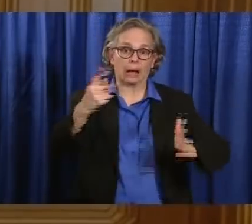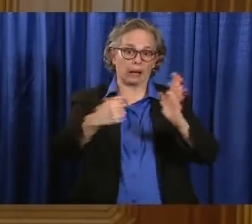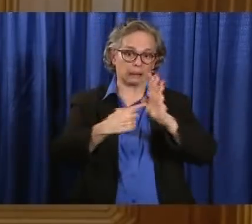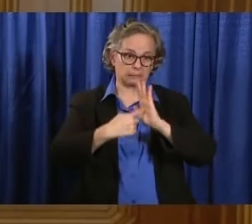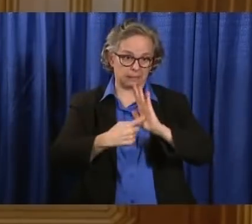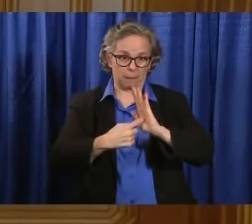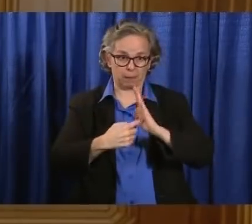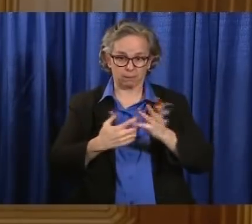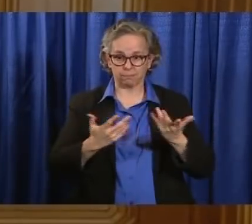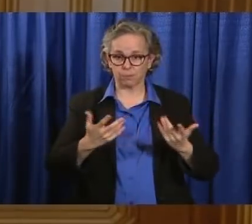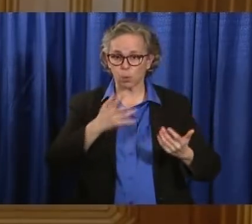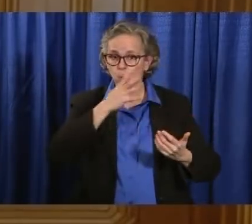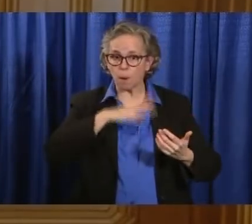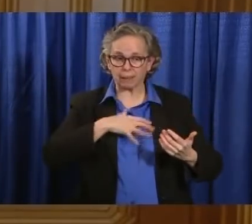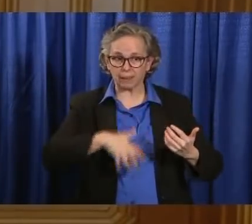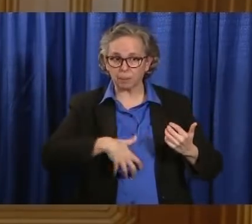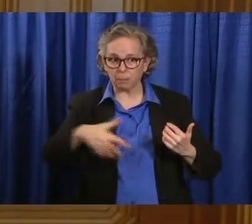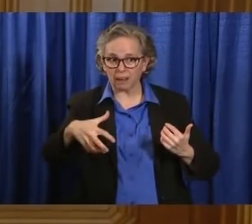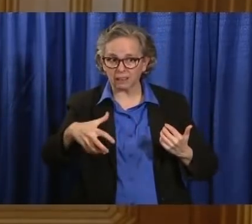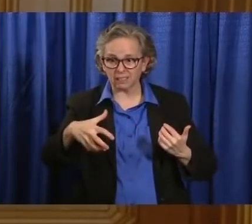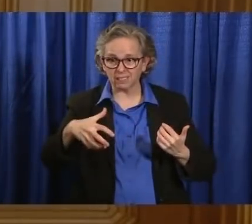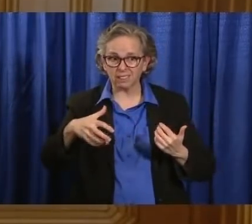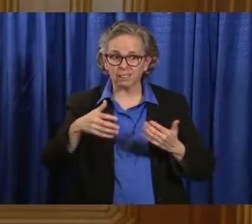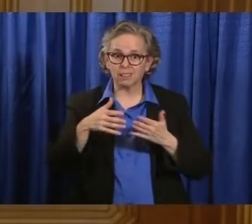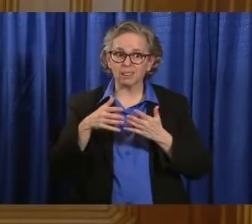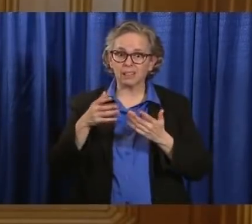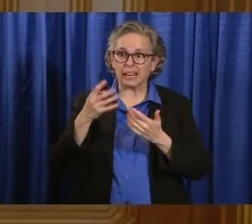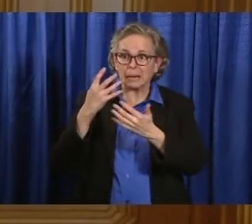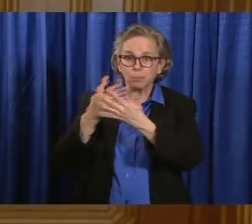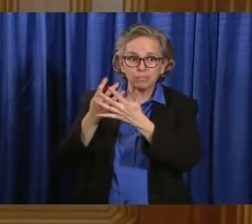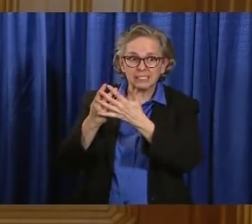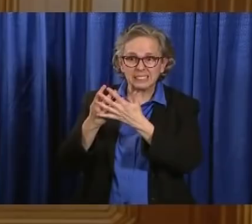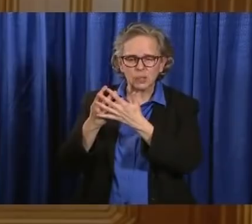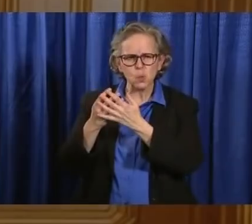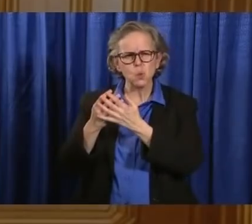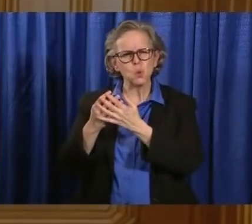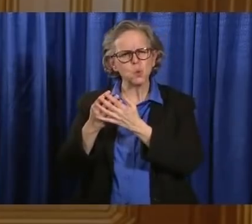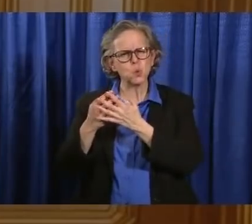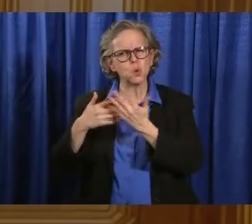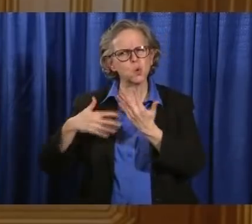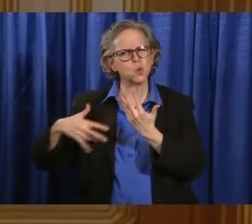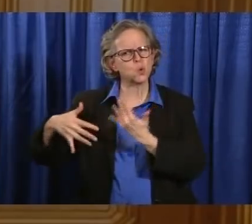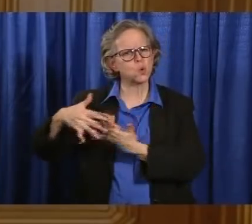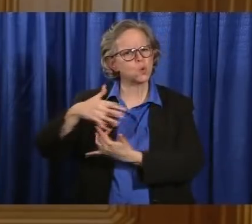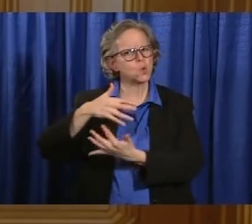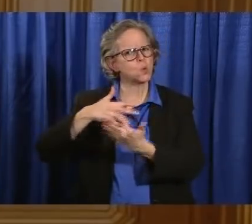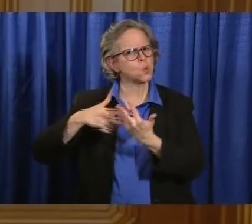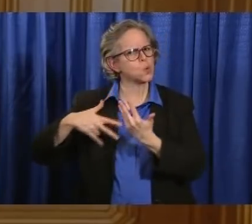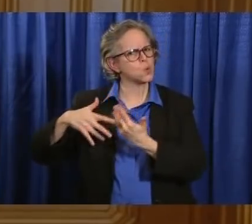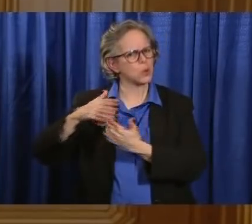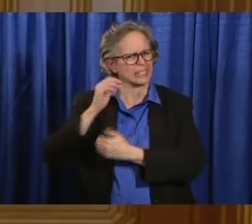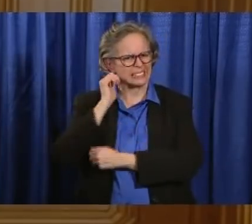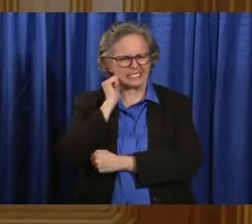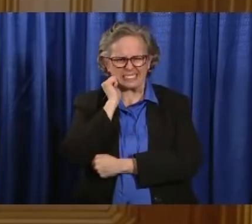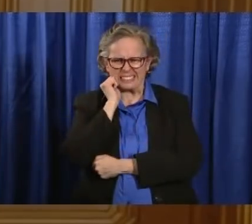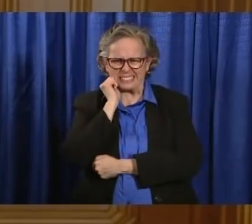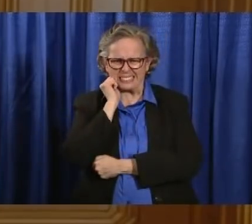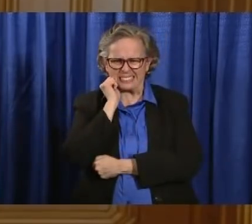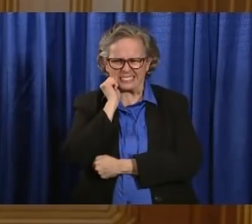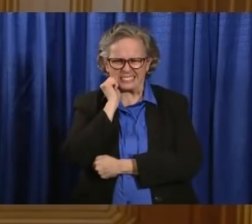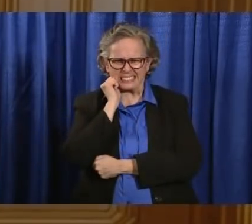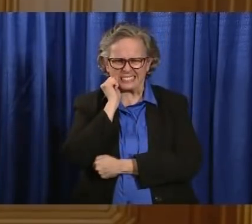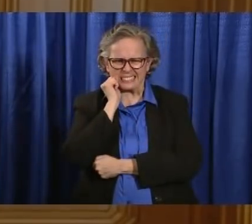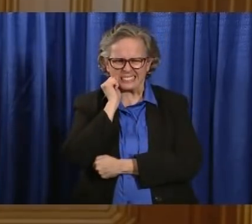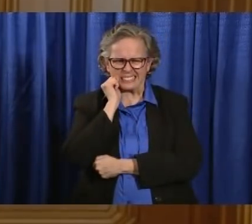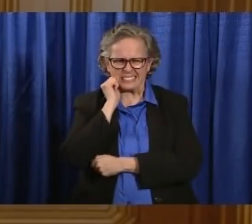population. So they come in contact, the director could tell you how many, but they could come in contact with a number of